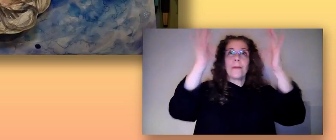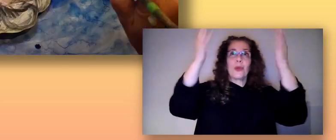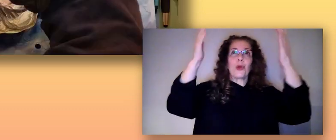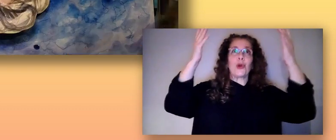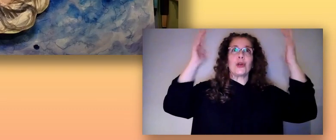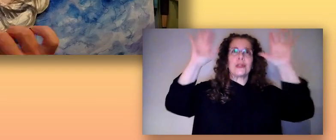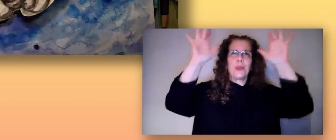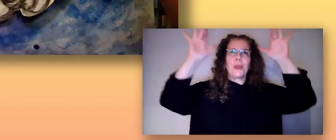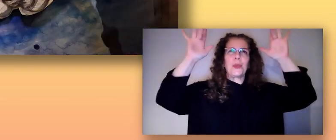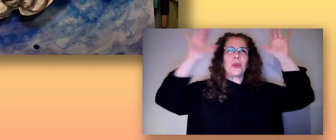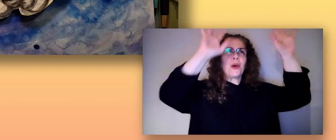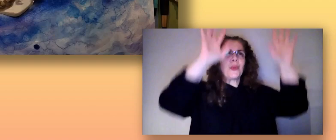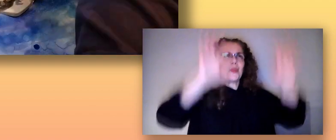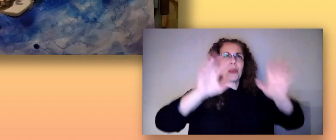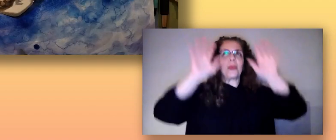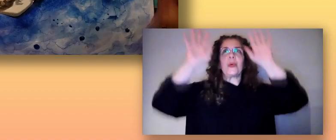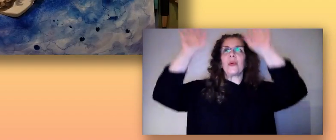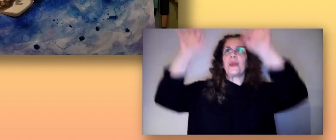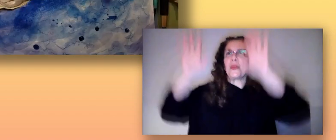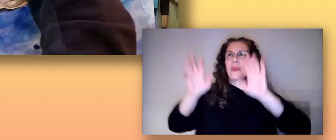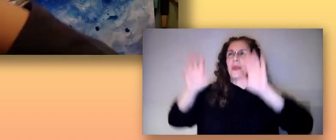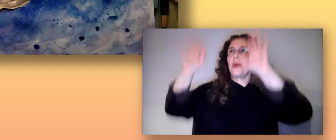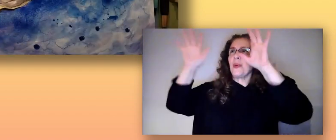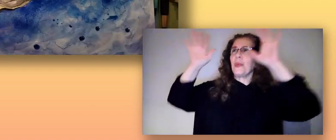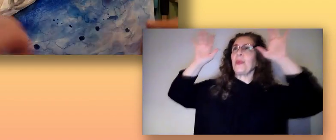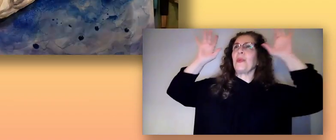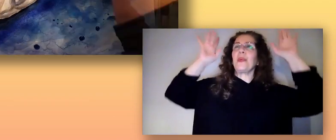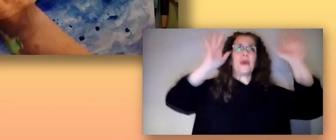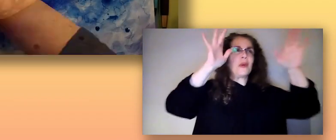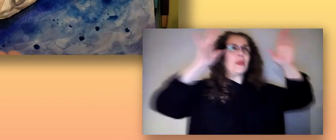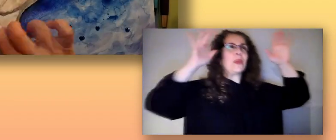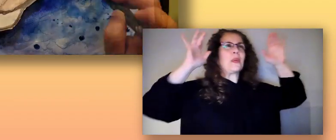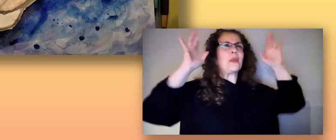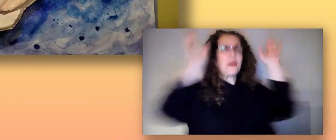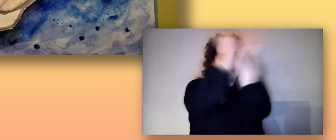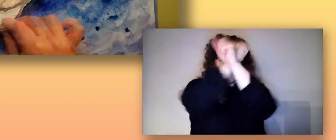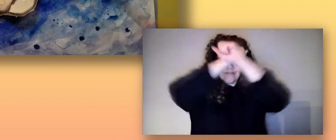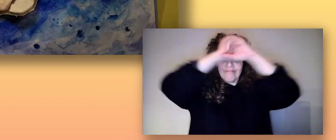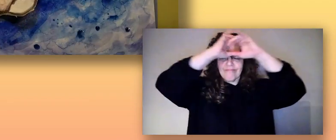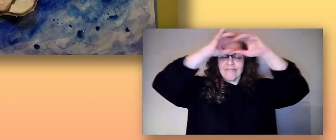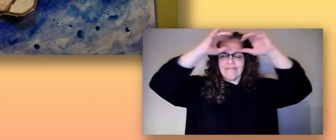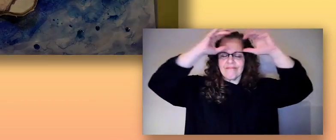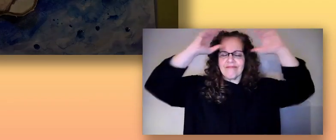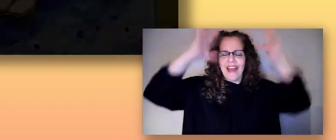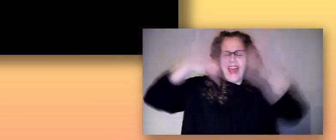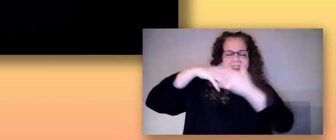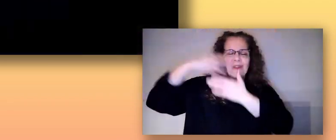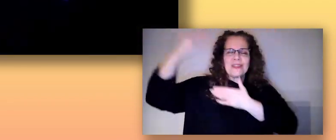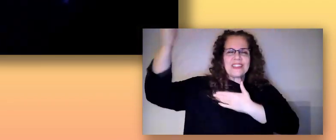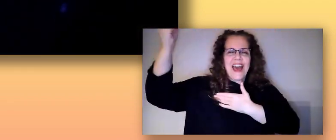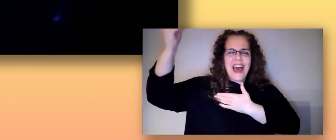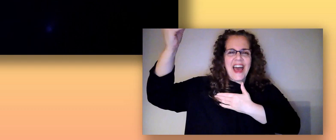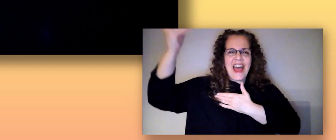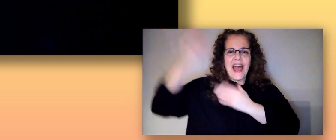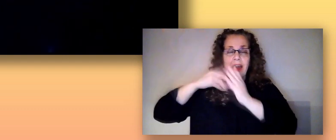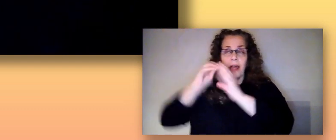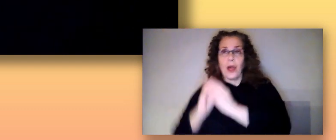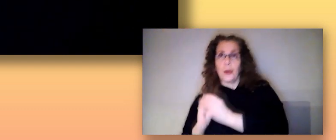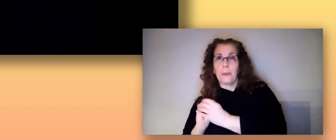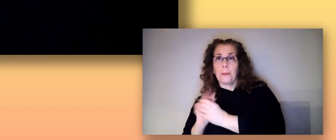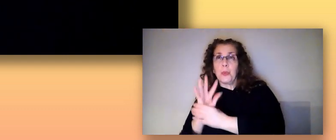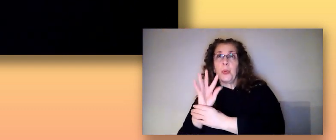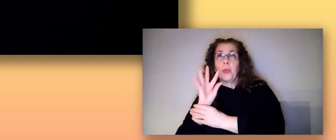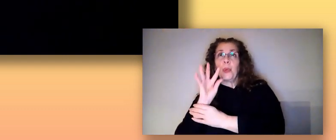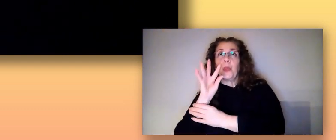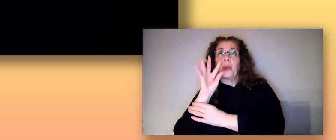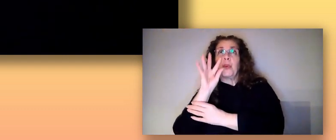light and reflect a dream of outside. I hung a planetarium projector and tucked the bed